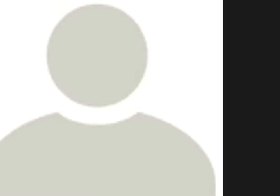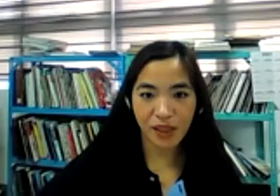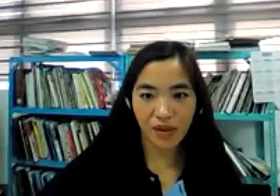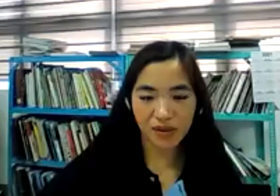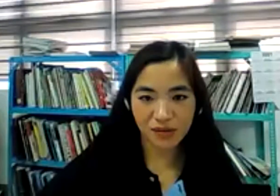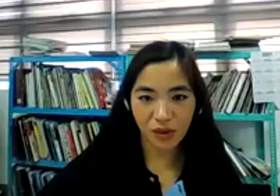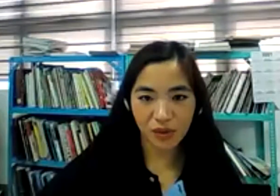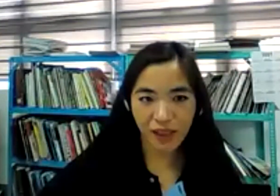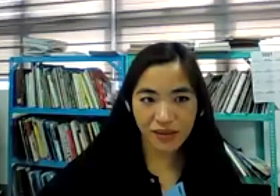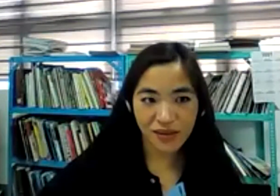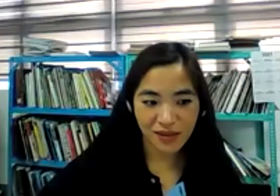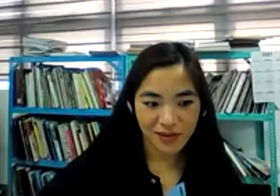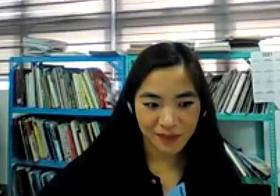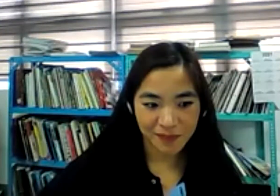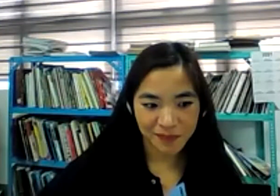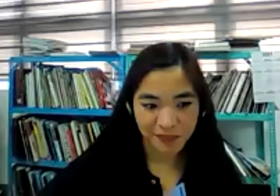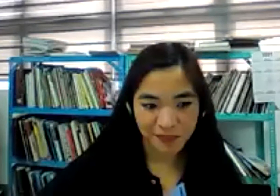Sir Marlon, go ahead.